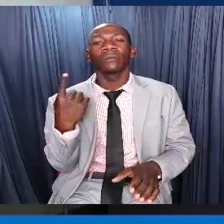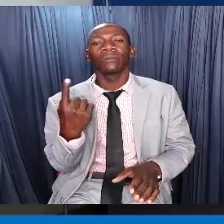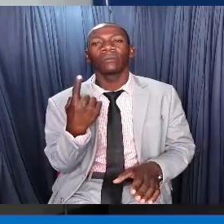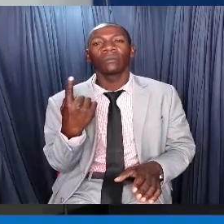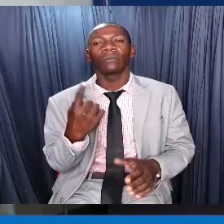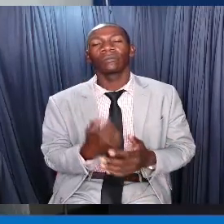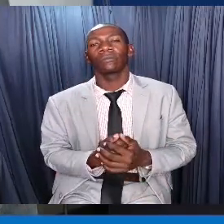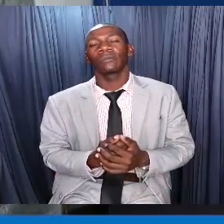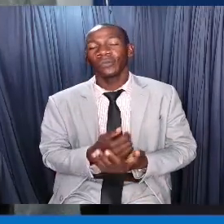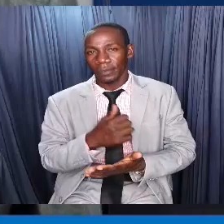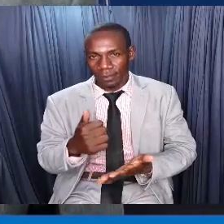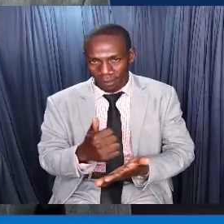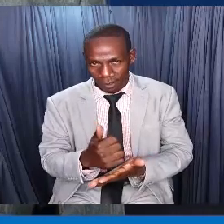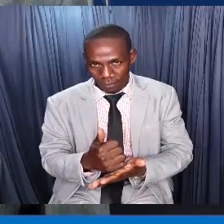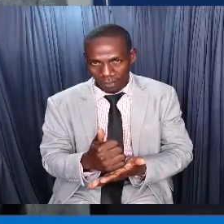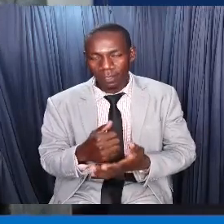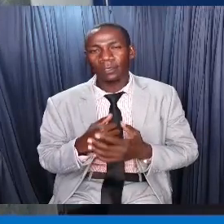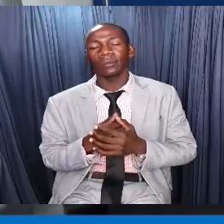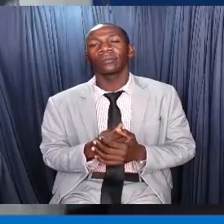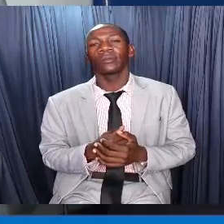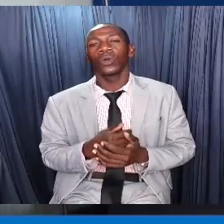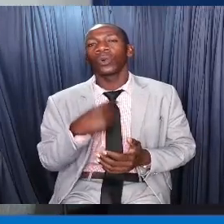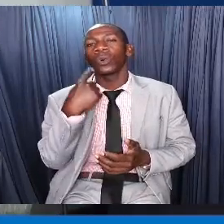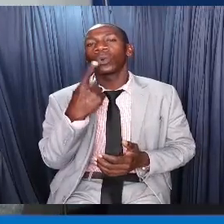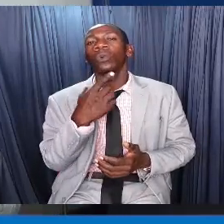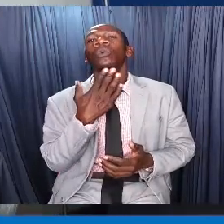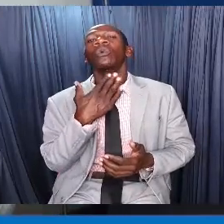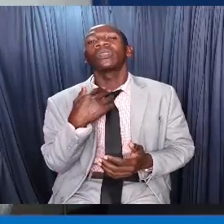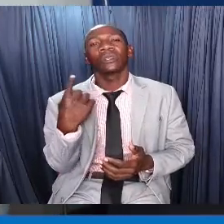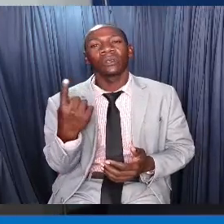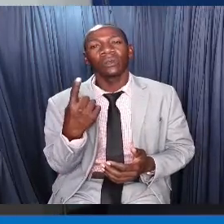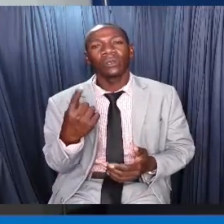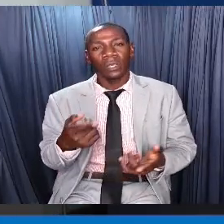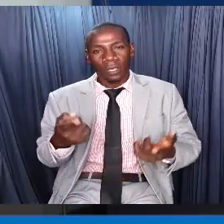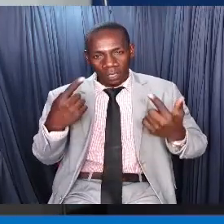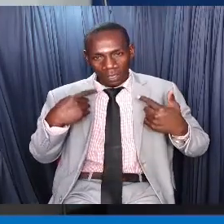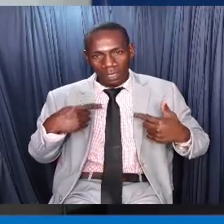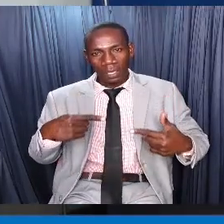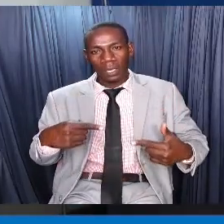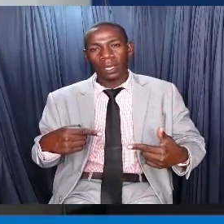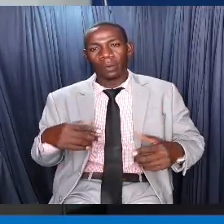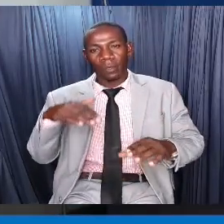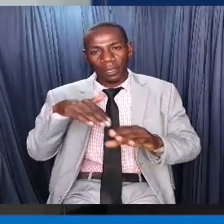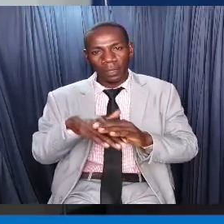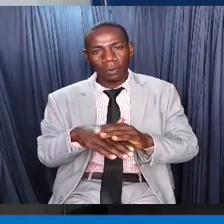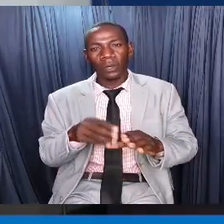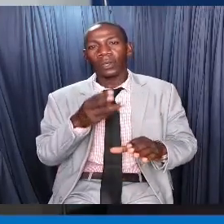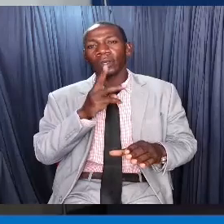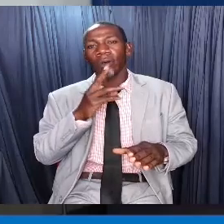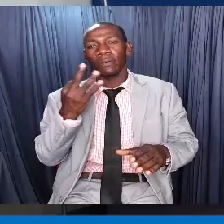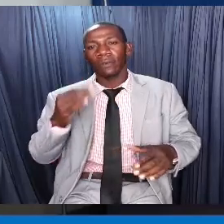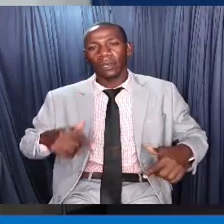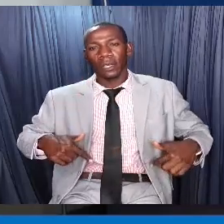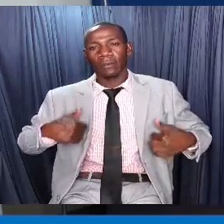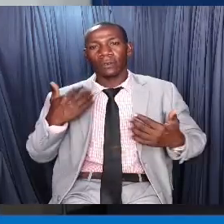wills. Bwana Yesu asifiwe sana. Amen. Mtu atakaye. To whosoever wills. Aje atoe maji ya uzima bure. Let him come and take the water of life